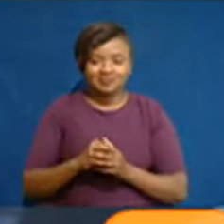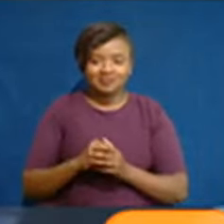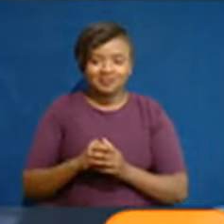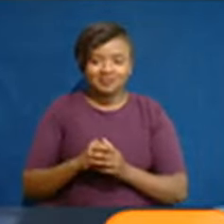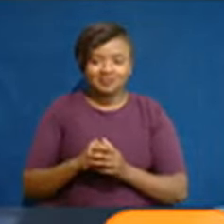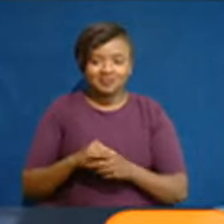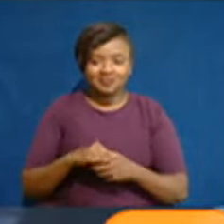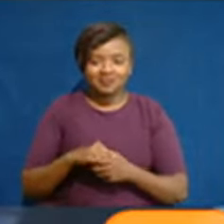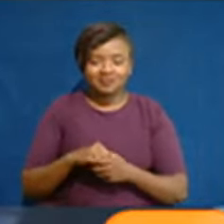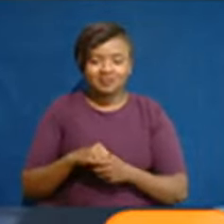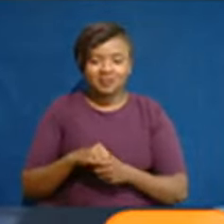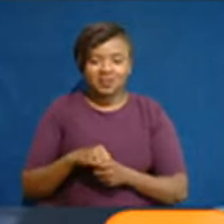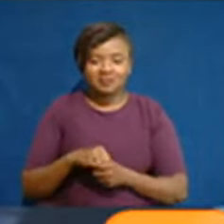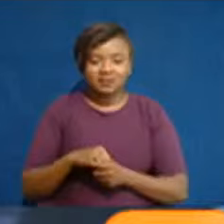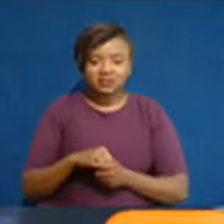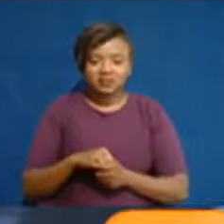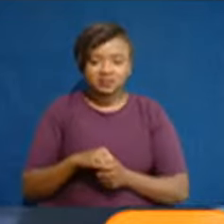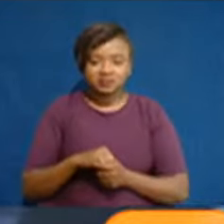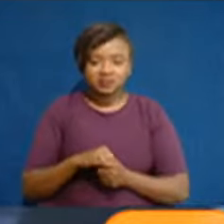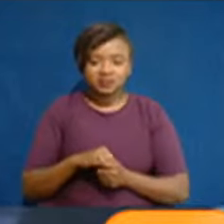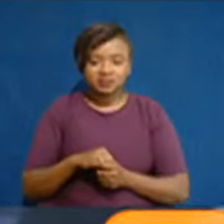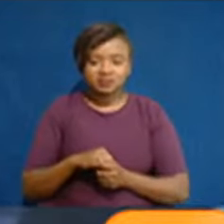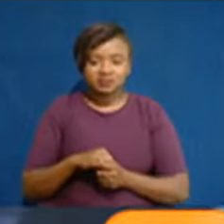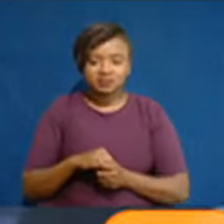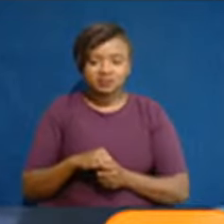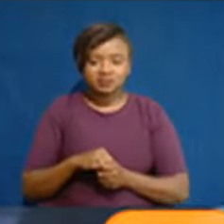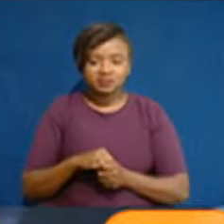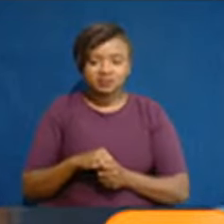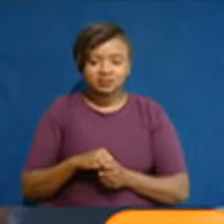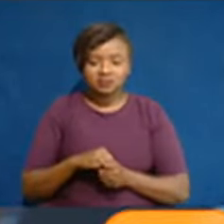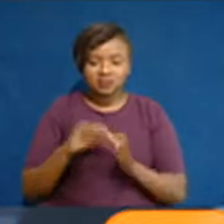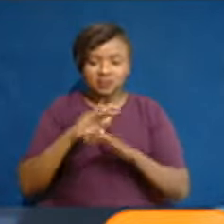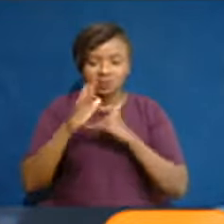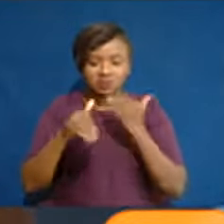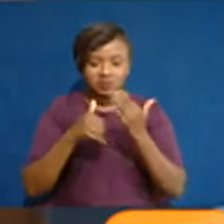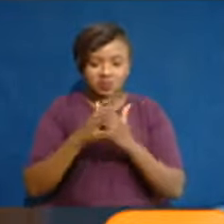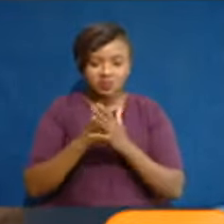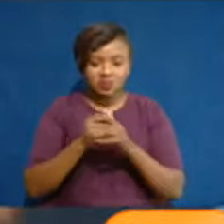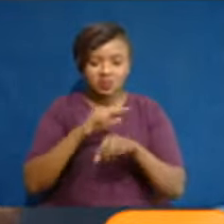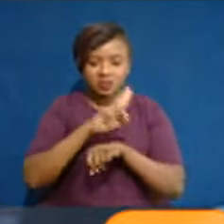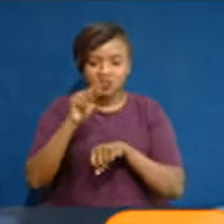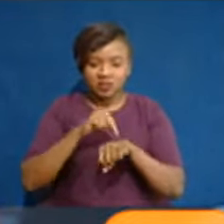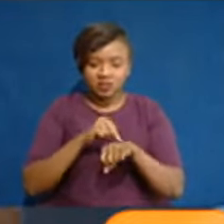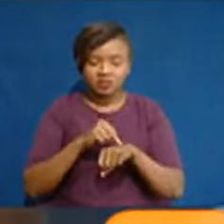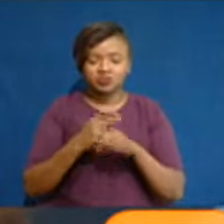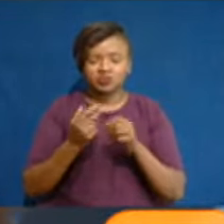countries, the entire relationship with the international community will also be